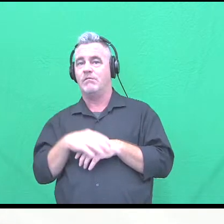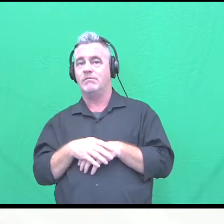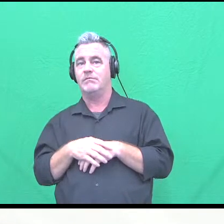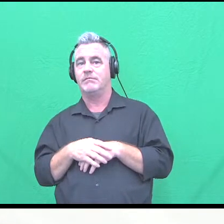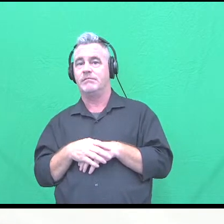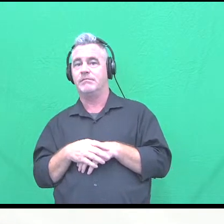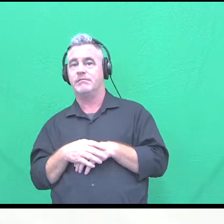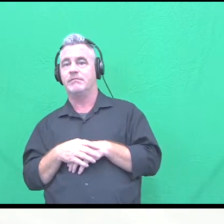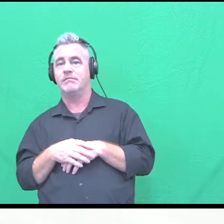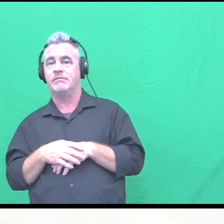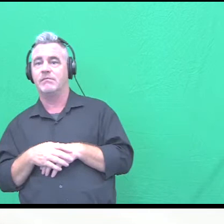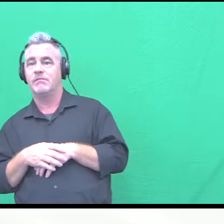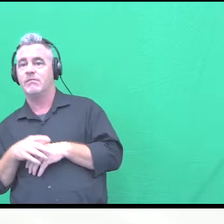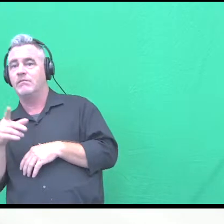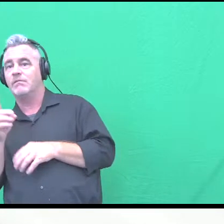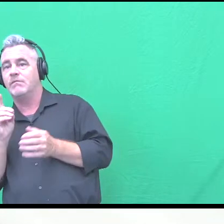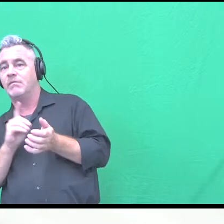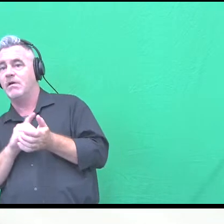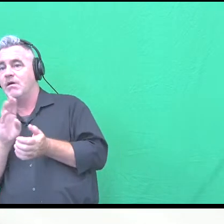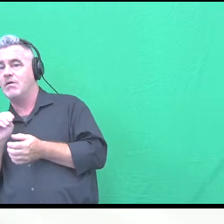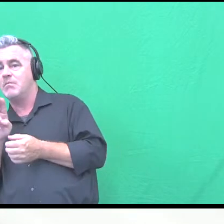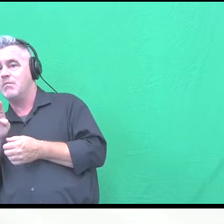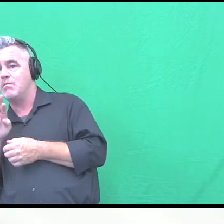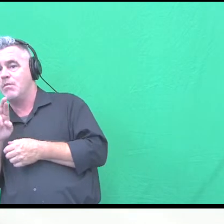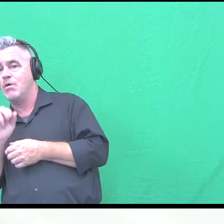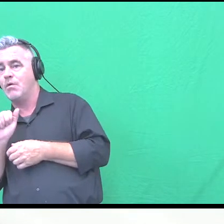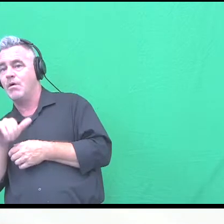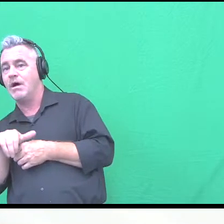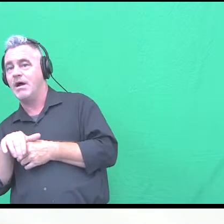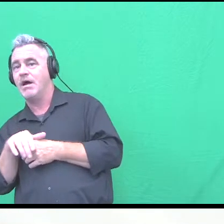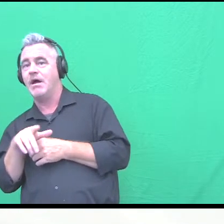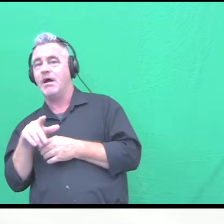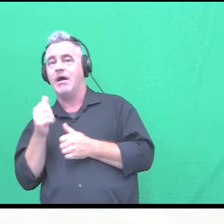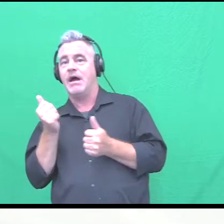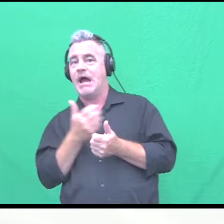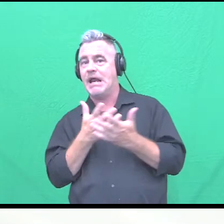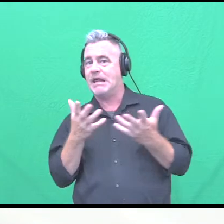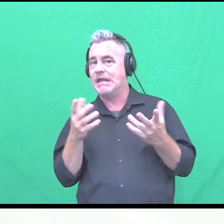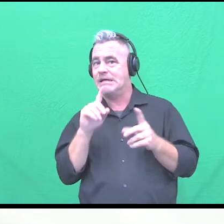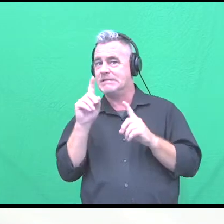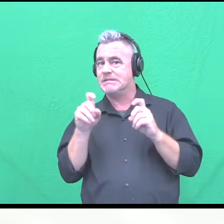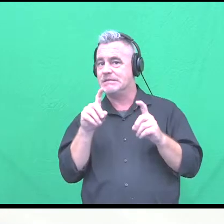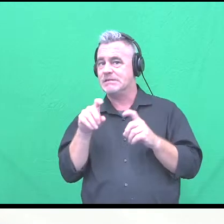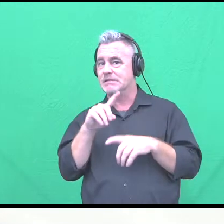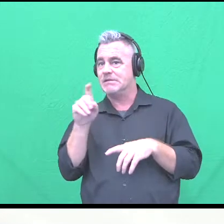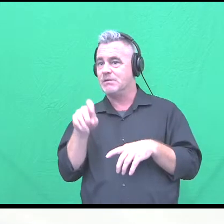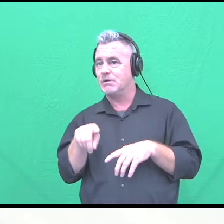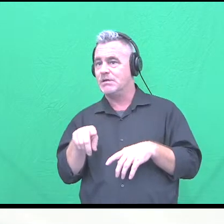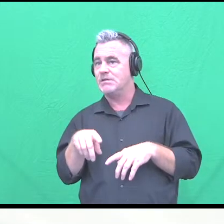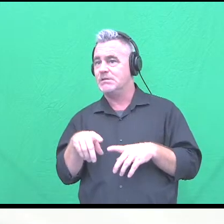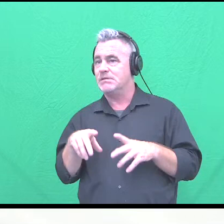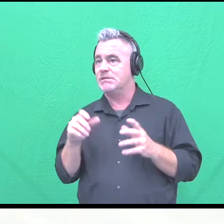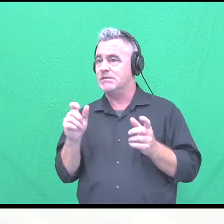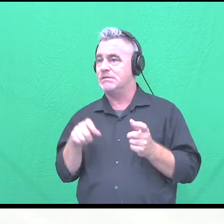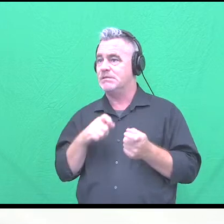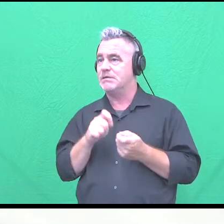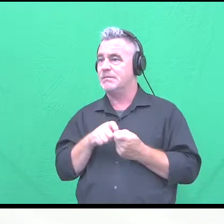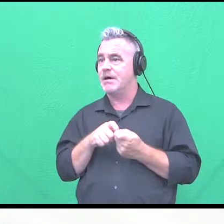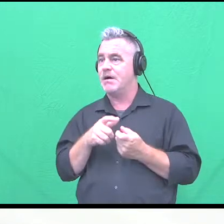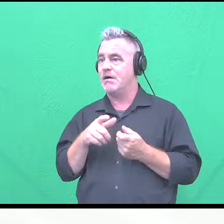Dr. Murray? Did you have a summary for us? Were there any specific questions with respect to the gas